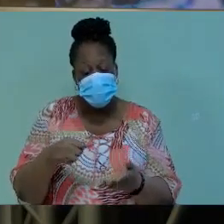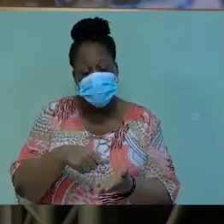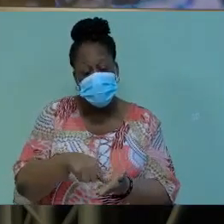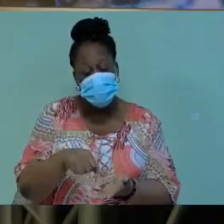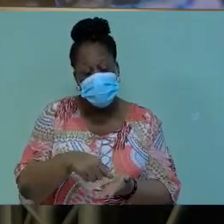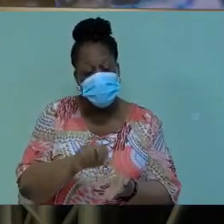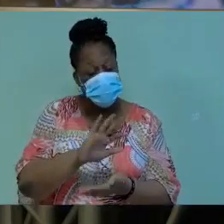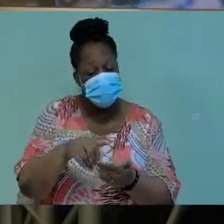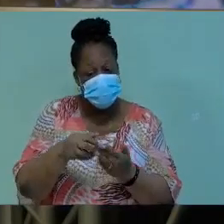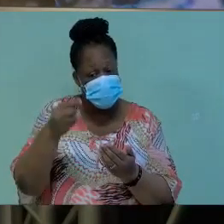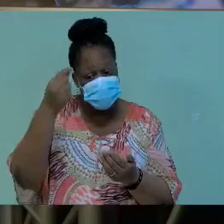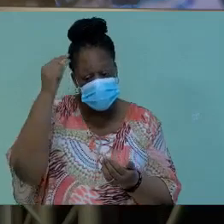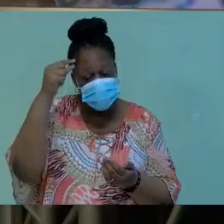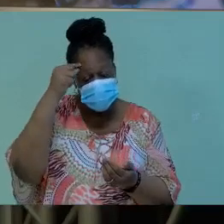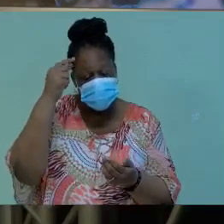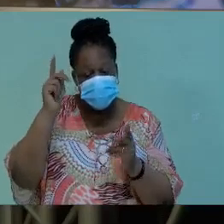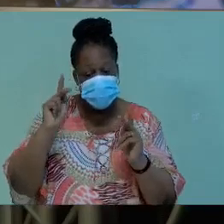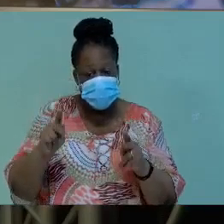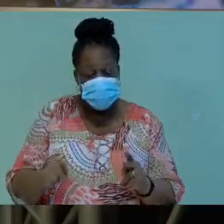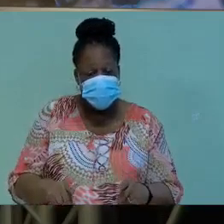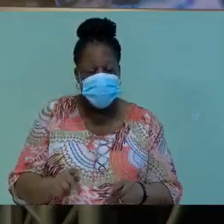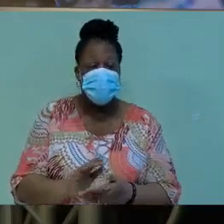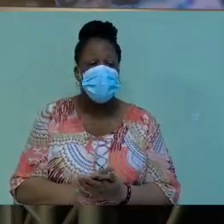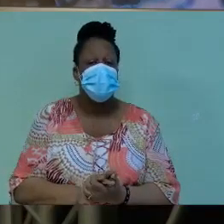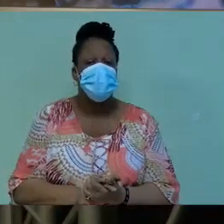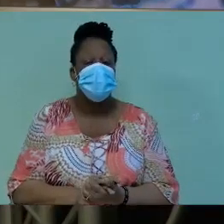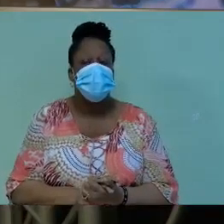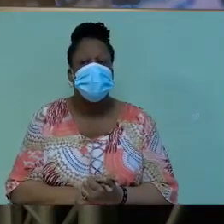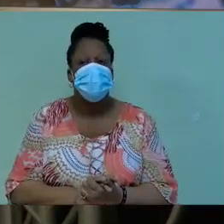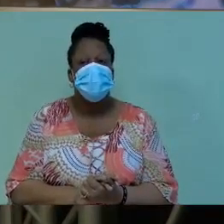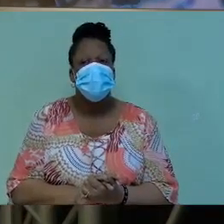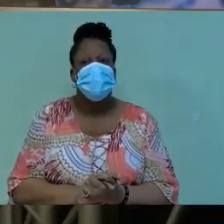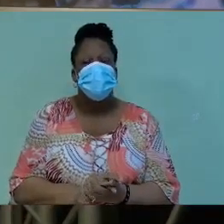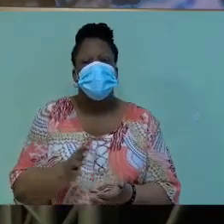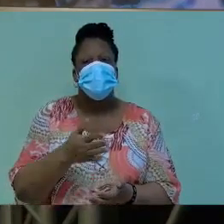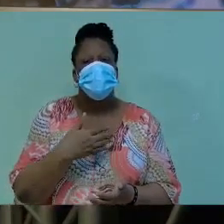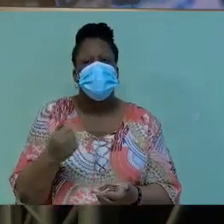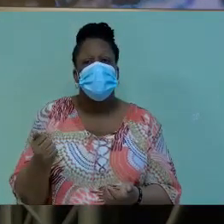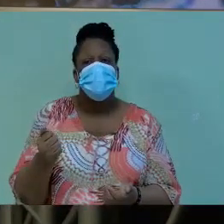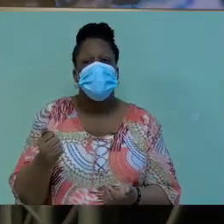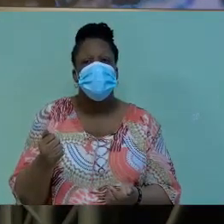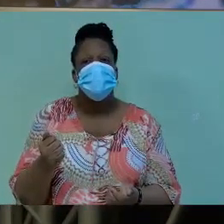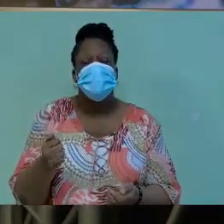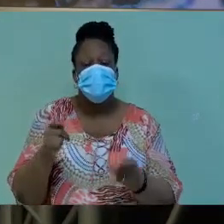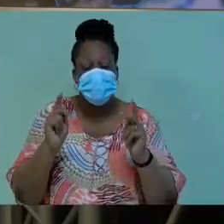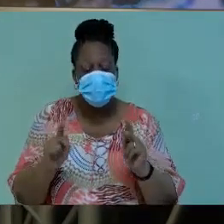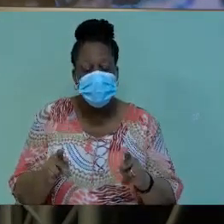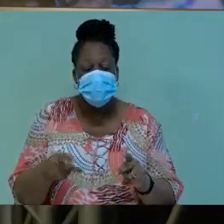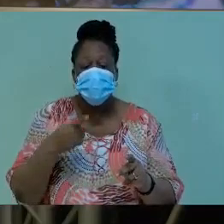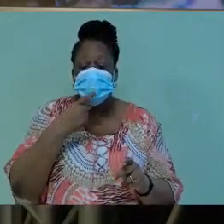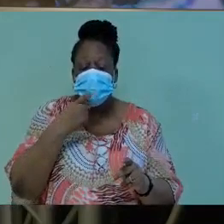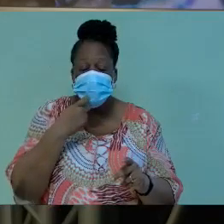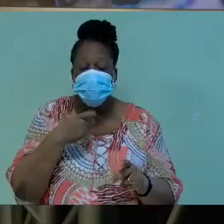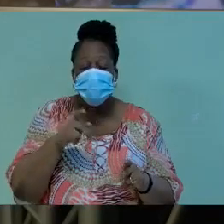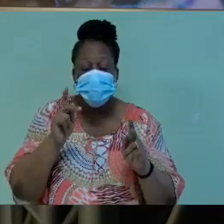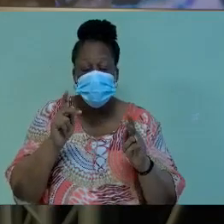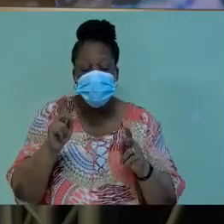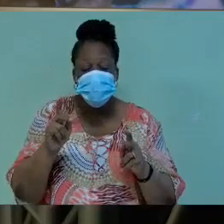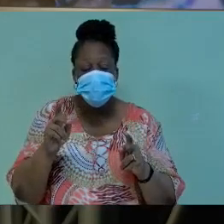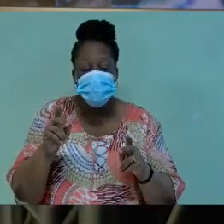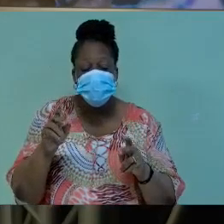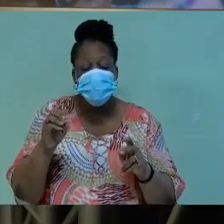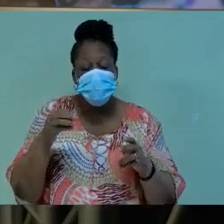Resource Management Department, Office of the Prime Minister, and the timely and accurate payment of remuneration and pension benefits to